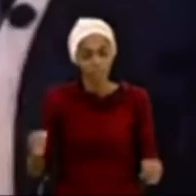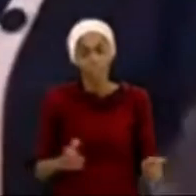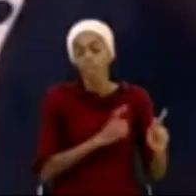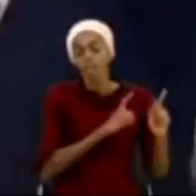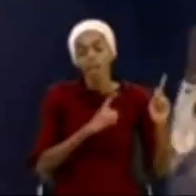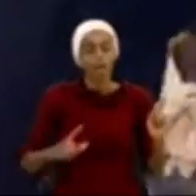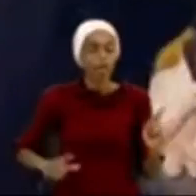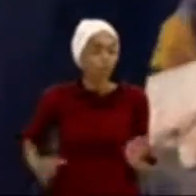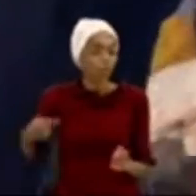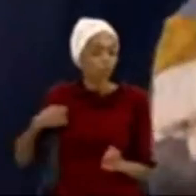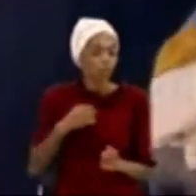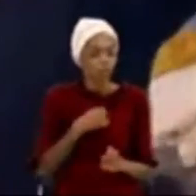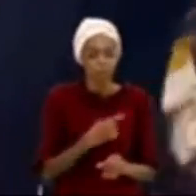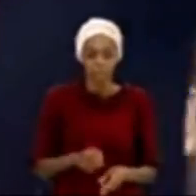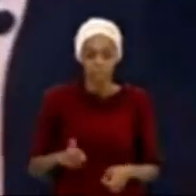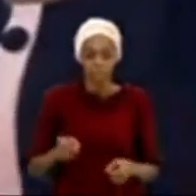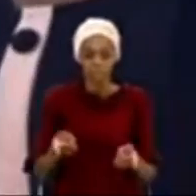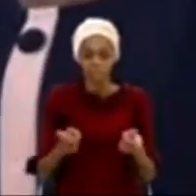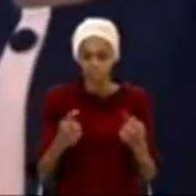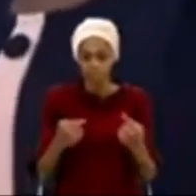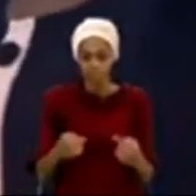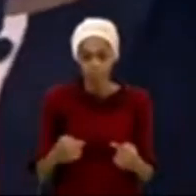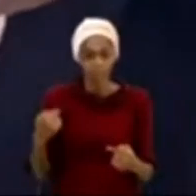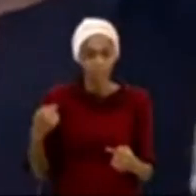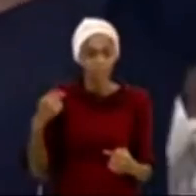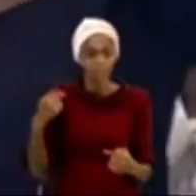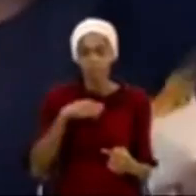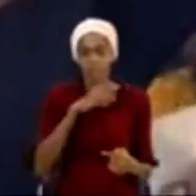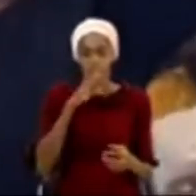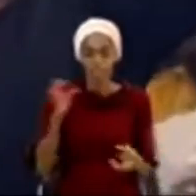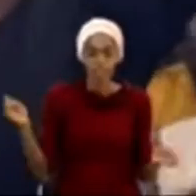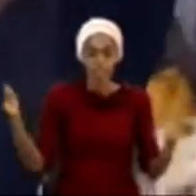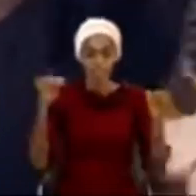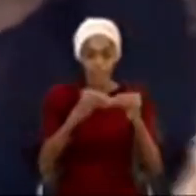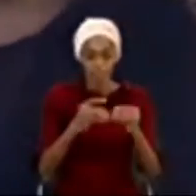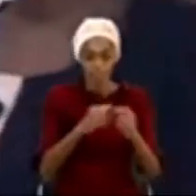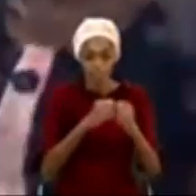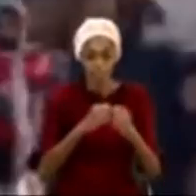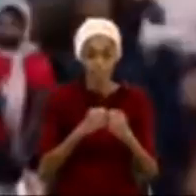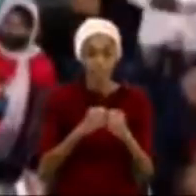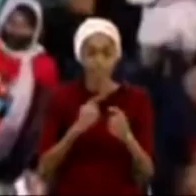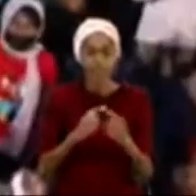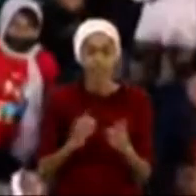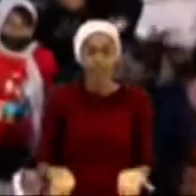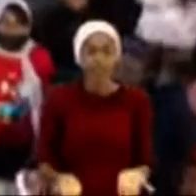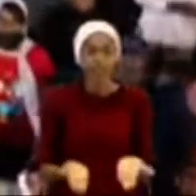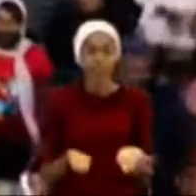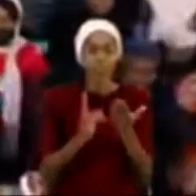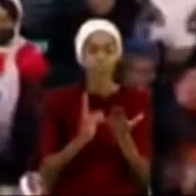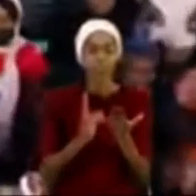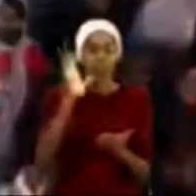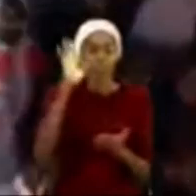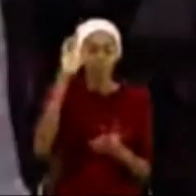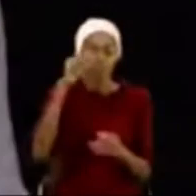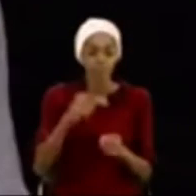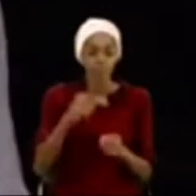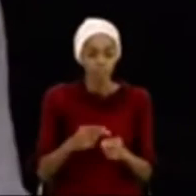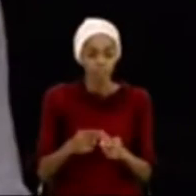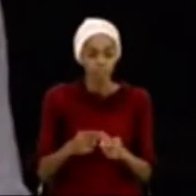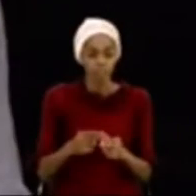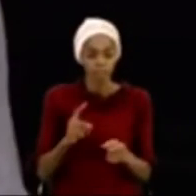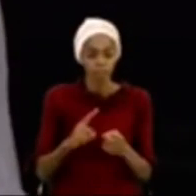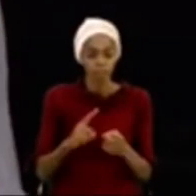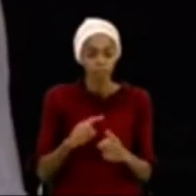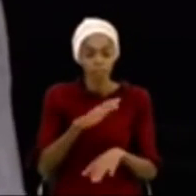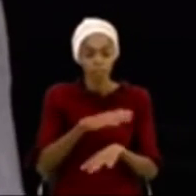gathered together to lift up your name, to call on our Savior, to